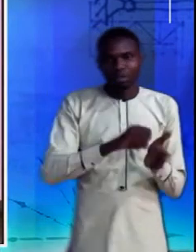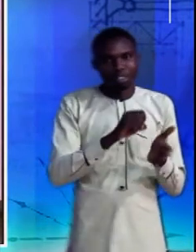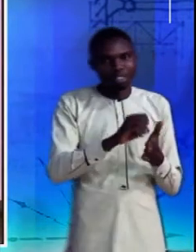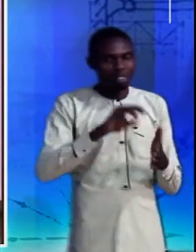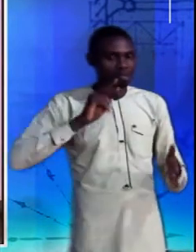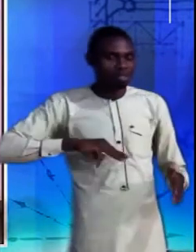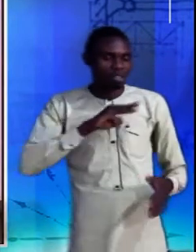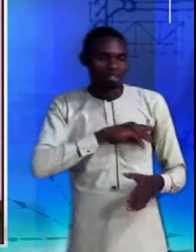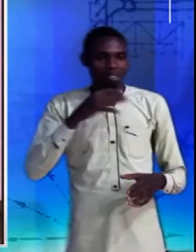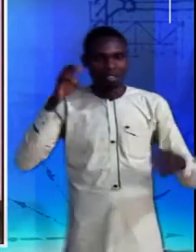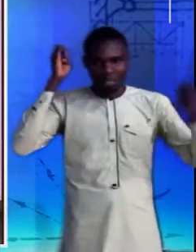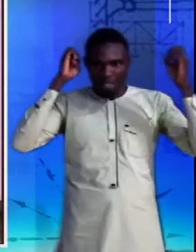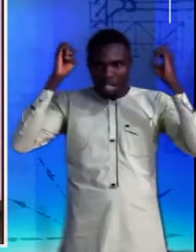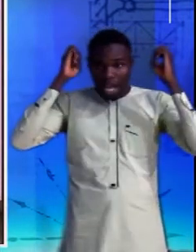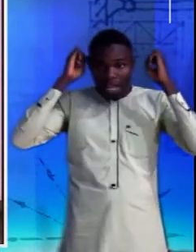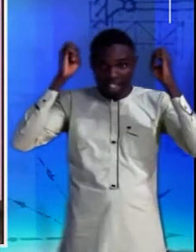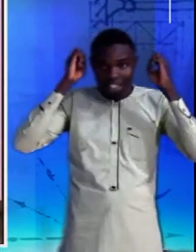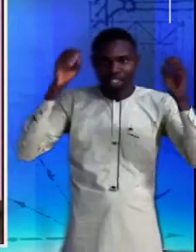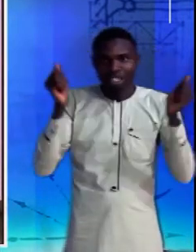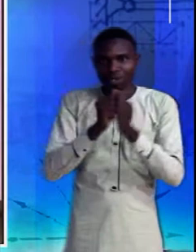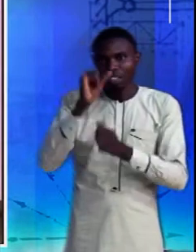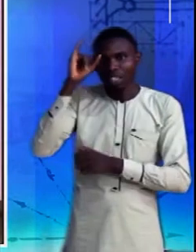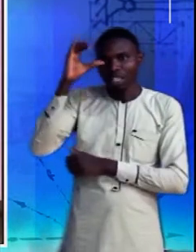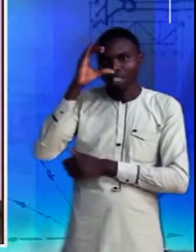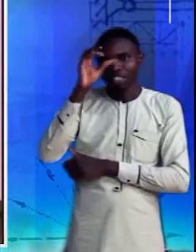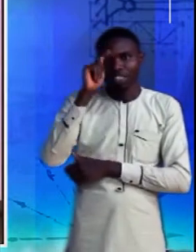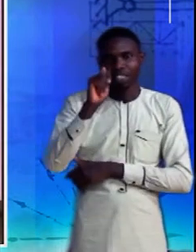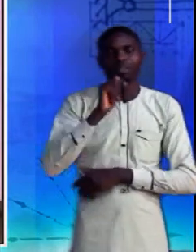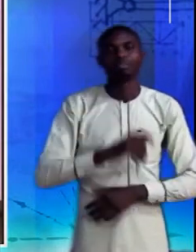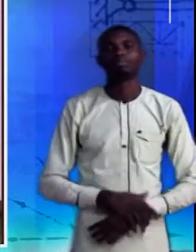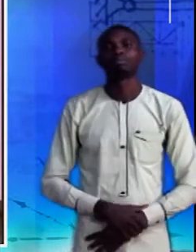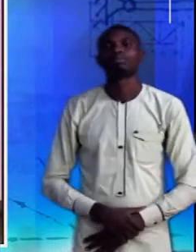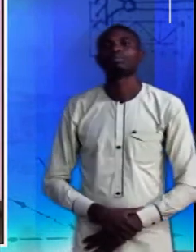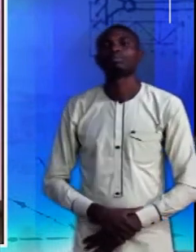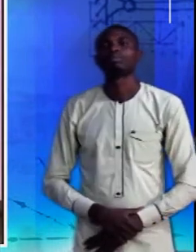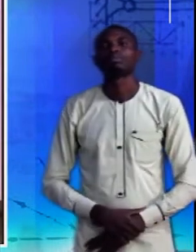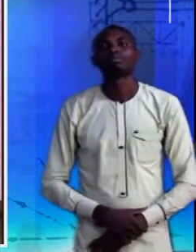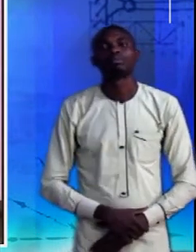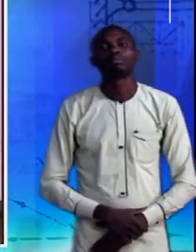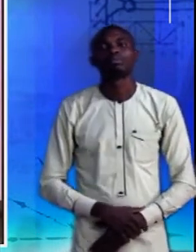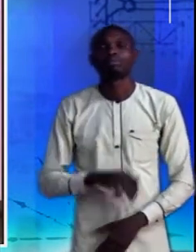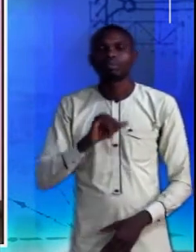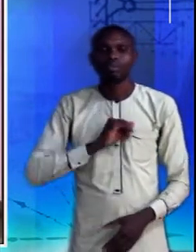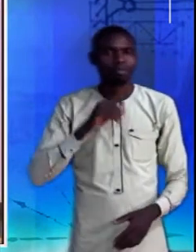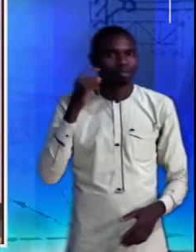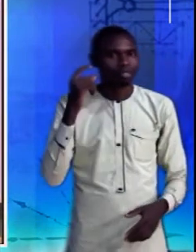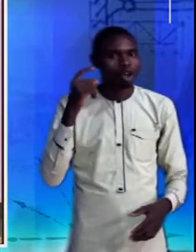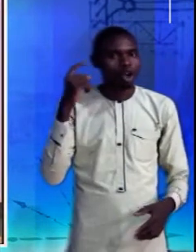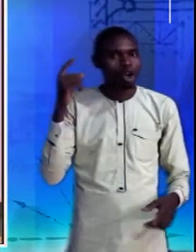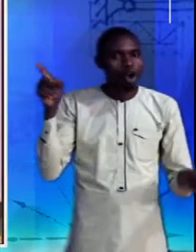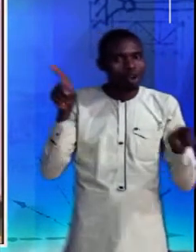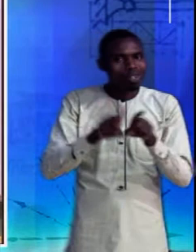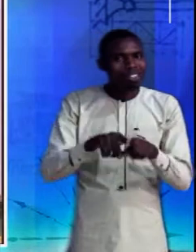and Communication Technology. And I am going to teach you